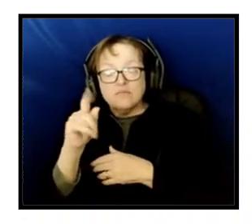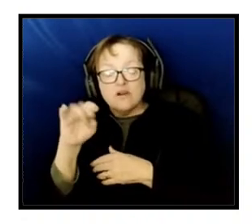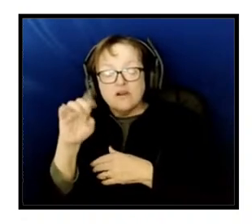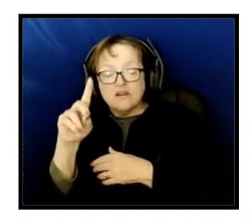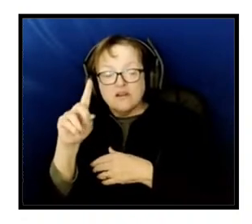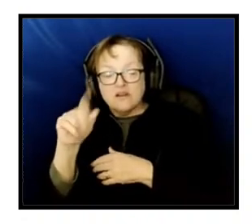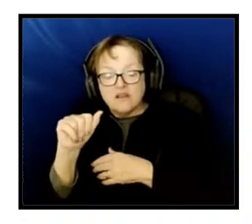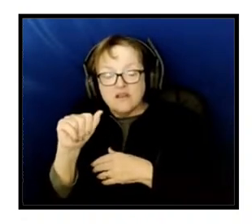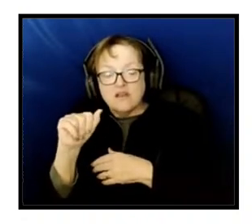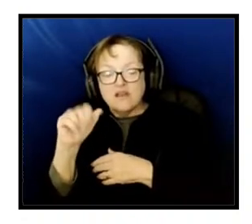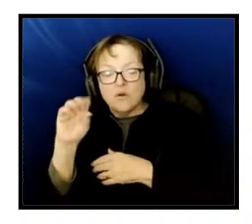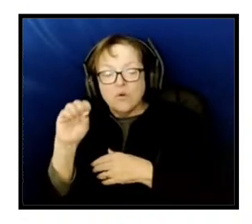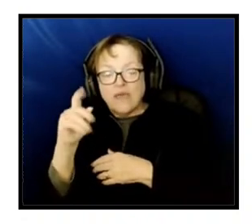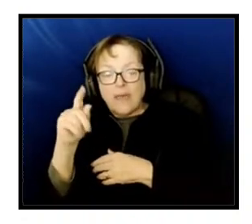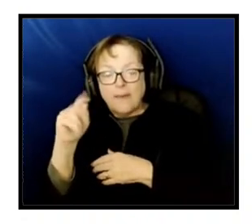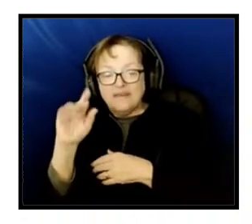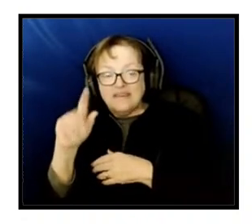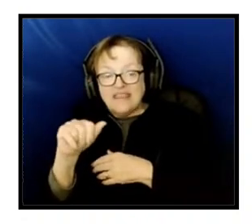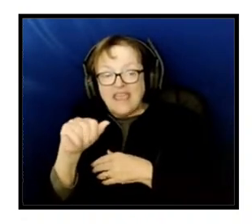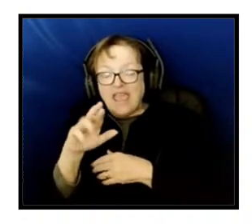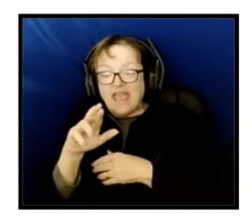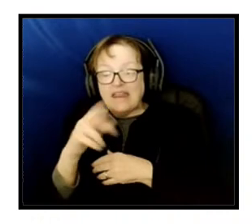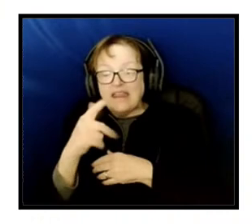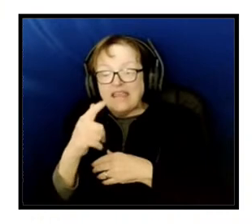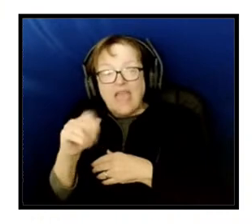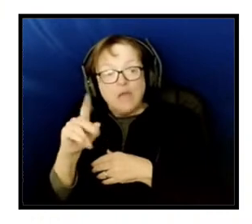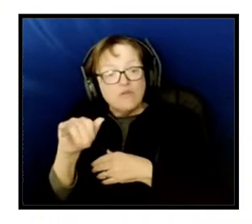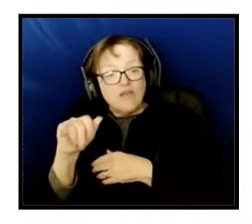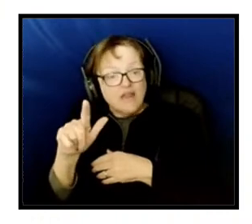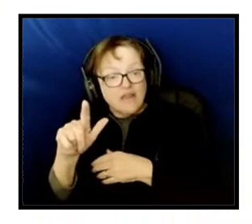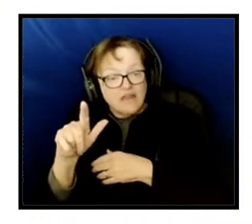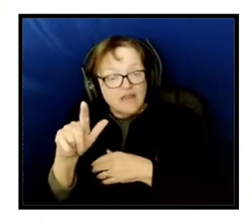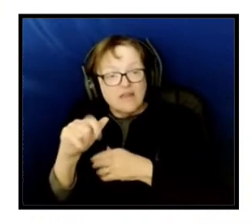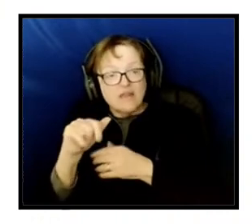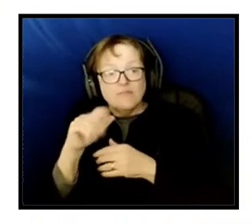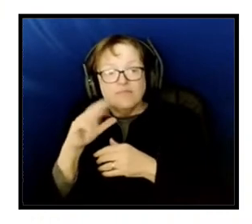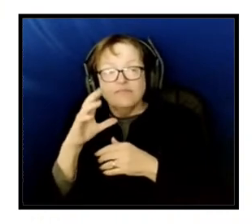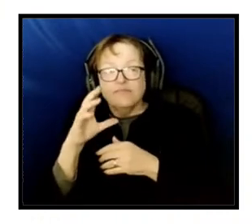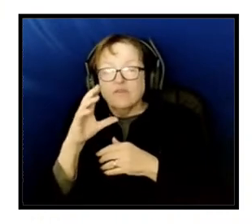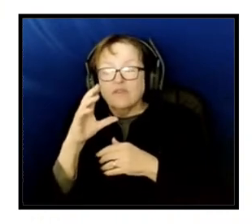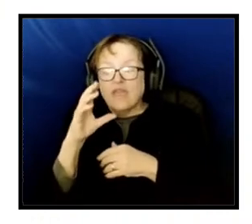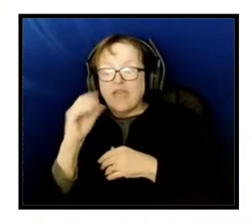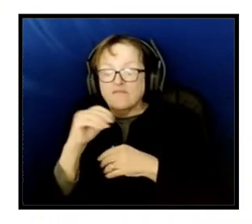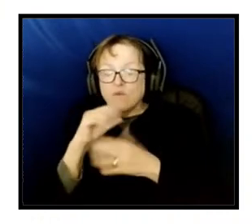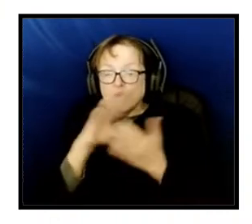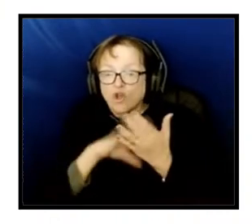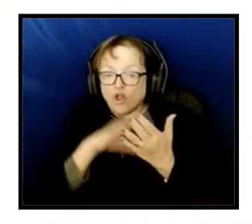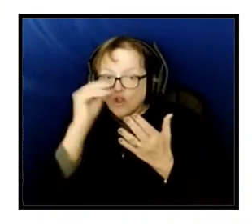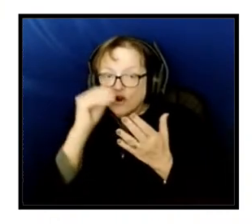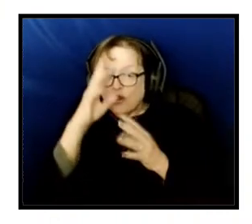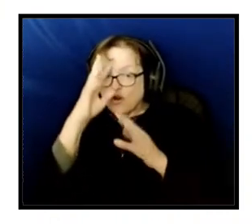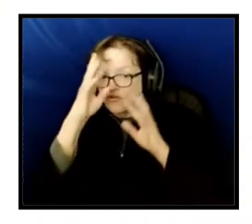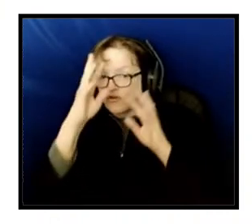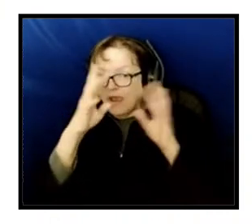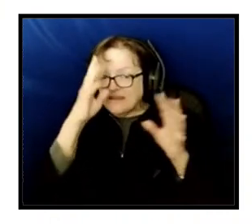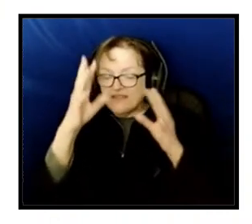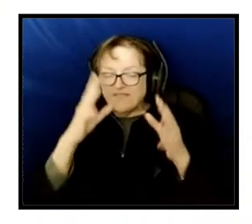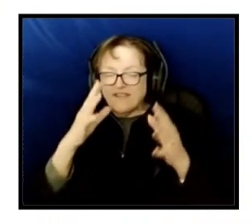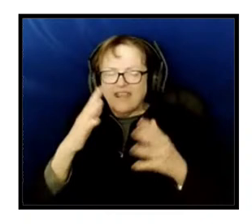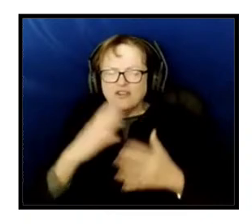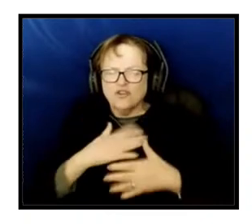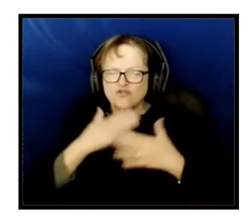Rochelle, Ogemdi, and Gabrielle, for sharing your creativity, your learnings, your process, and all your joy with us